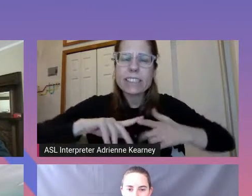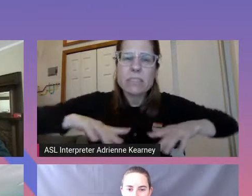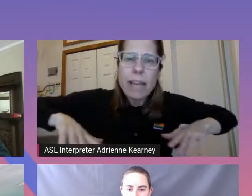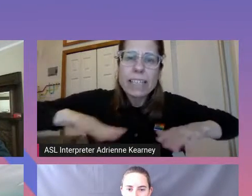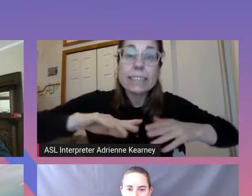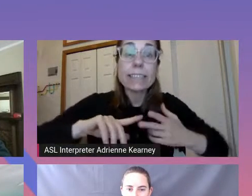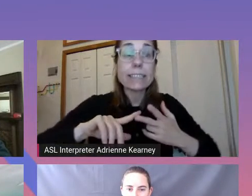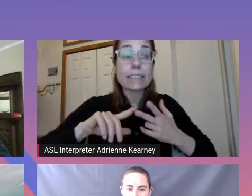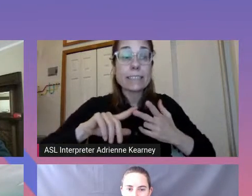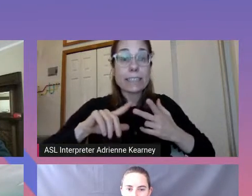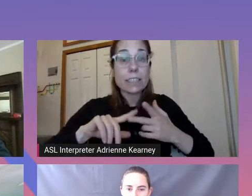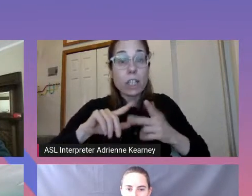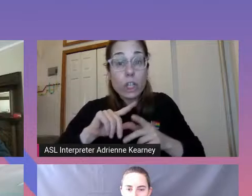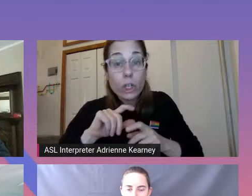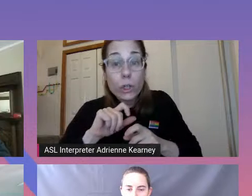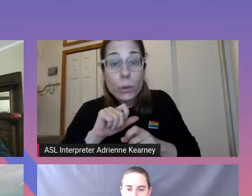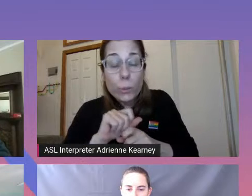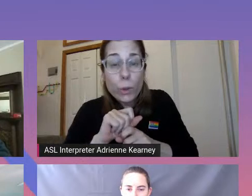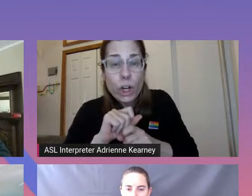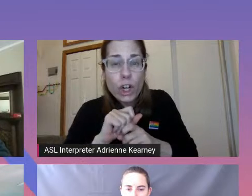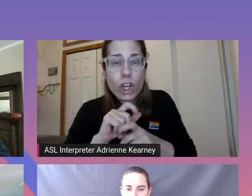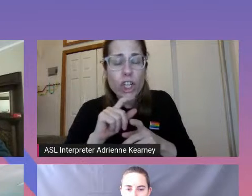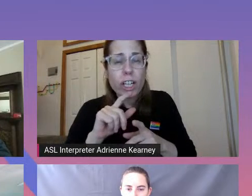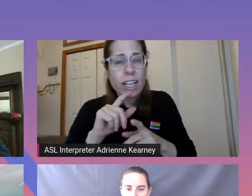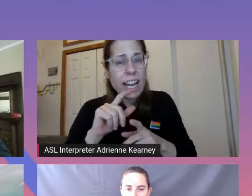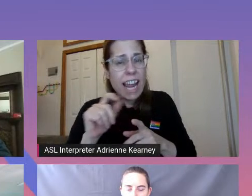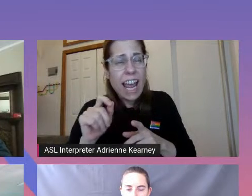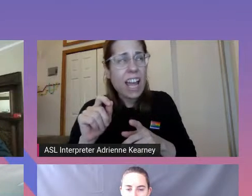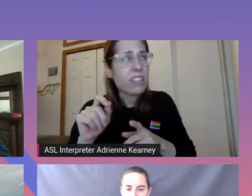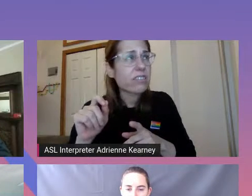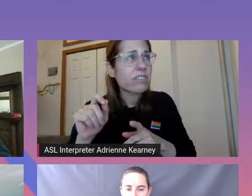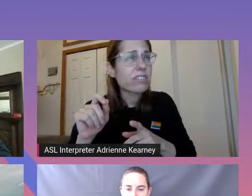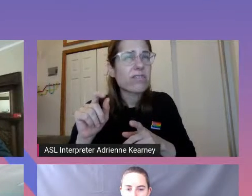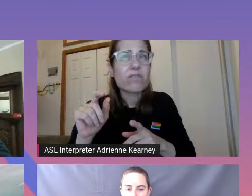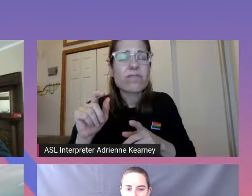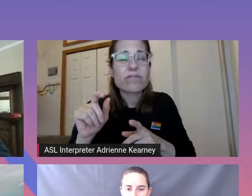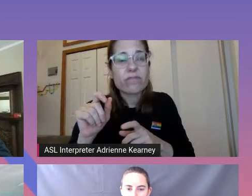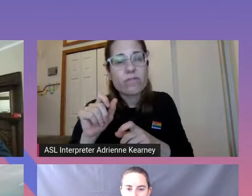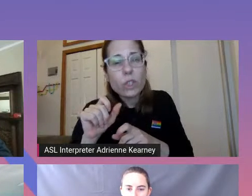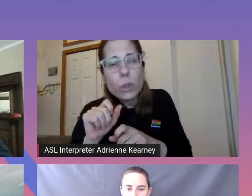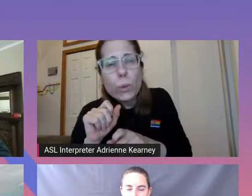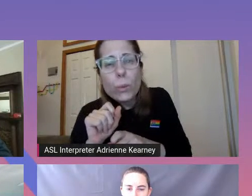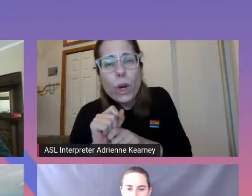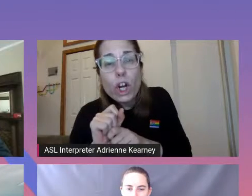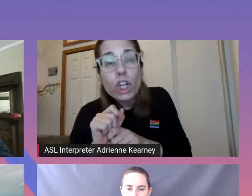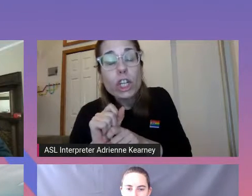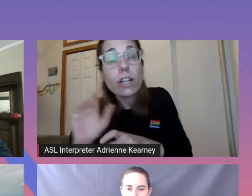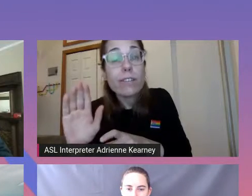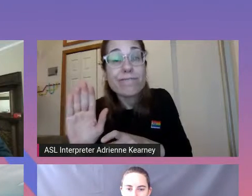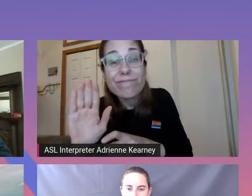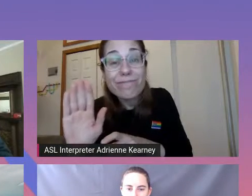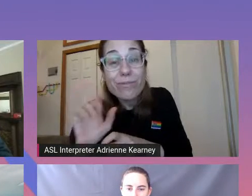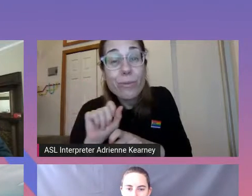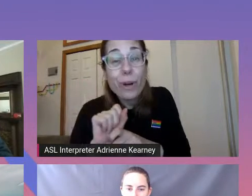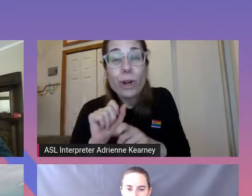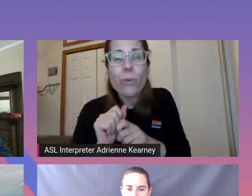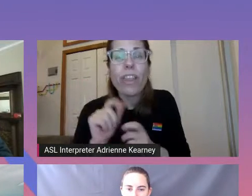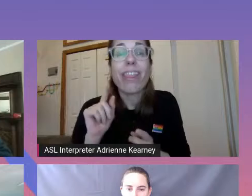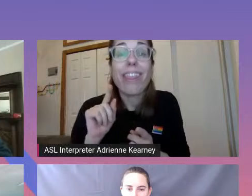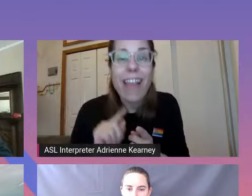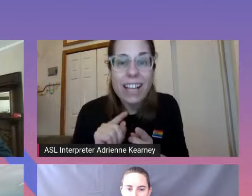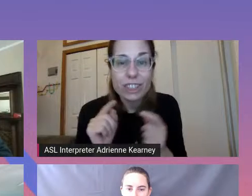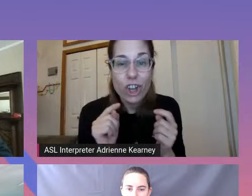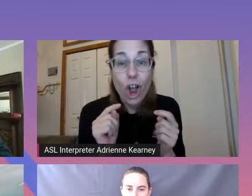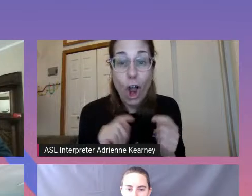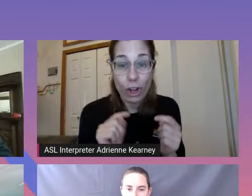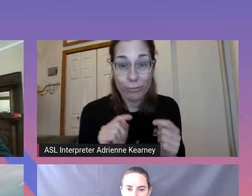also the way it can exist in a way that it diminishes the amount of harm, because I think the harm is always happening in